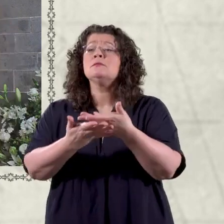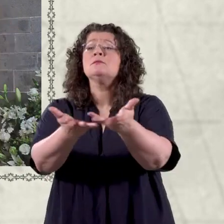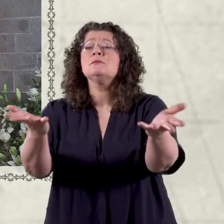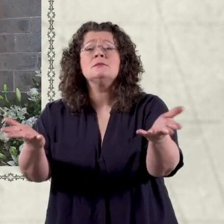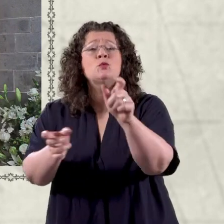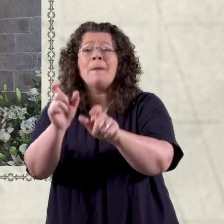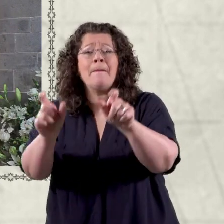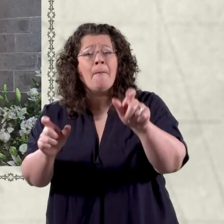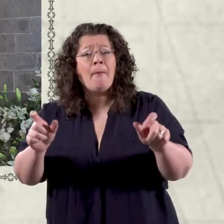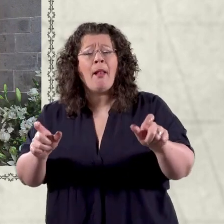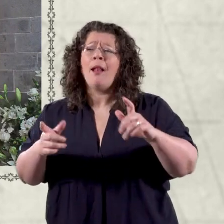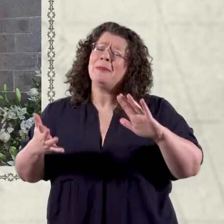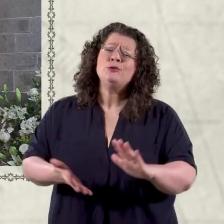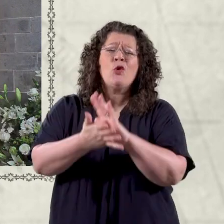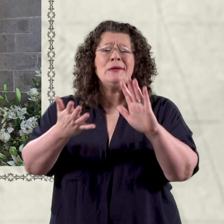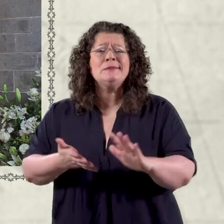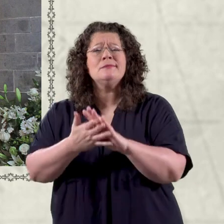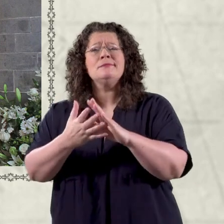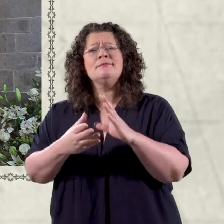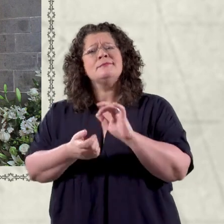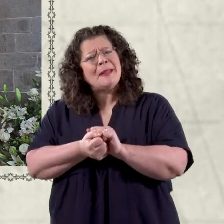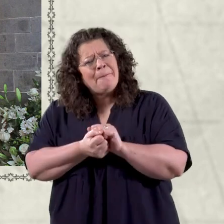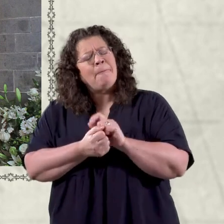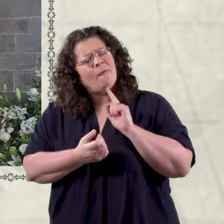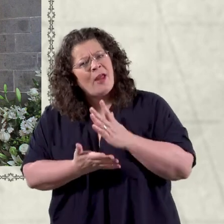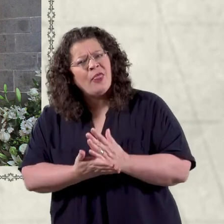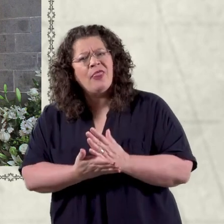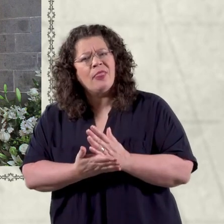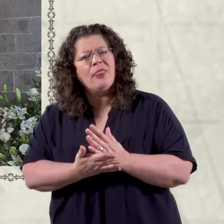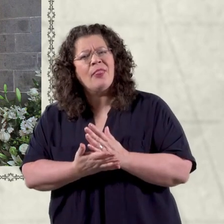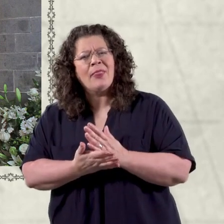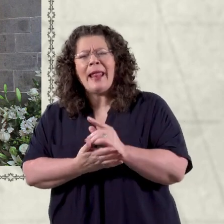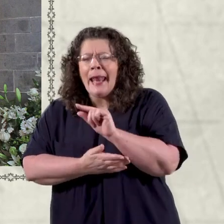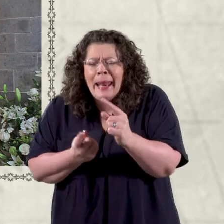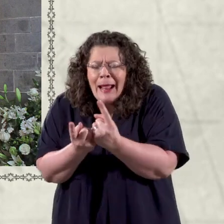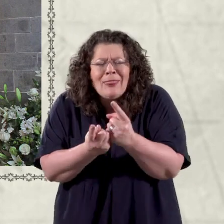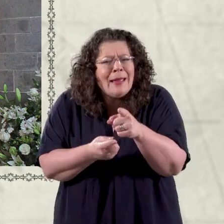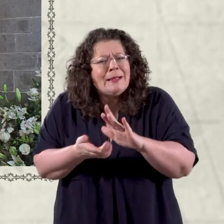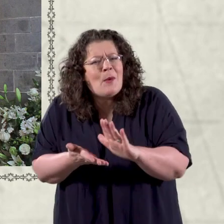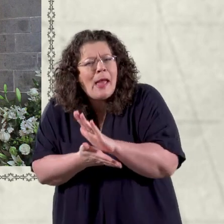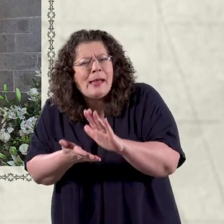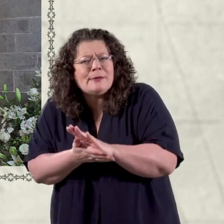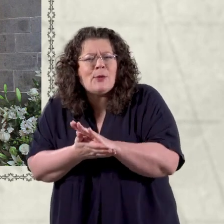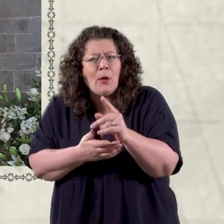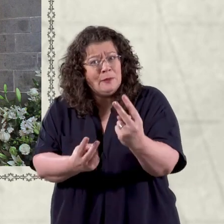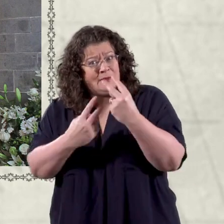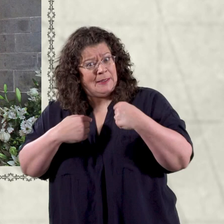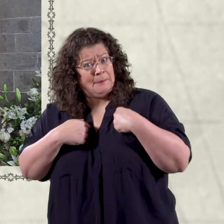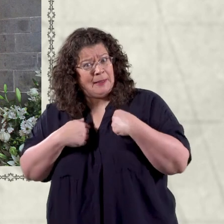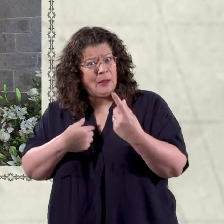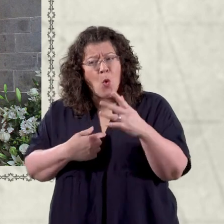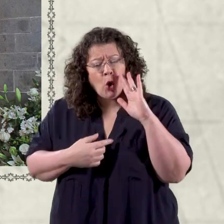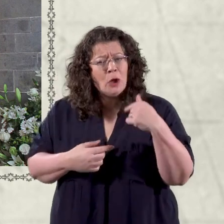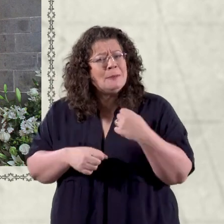people, be joyous, keep the faith, do the little things you've heard and seen